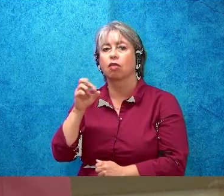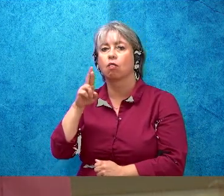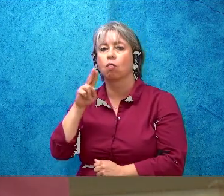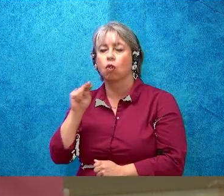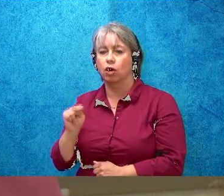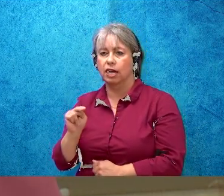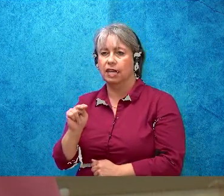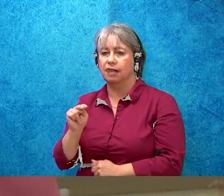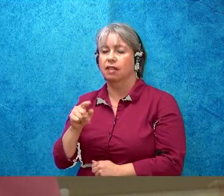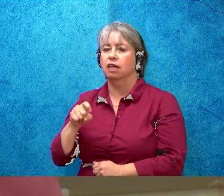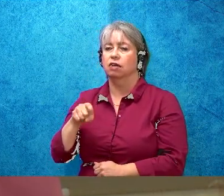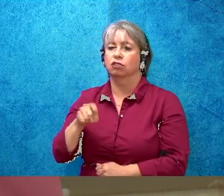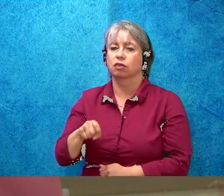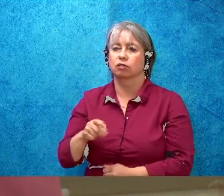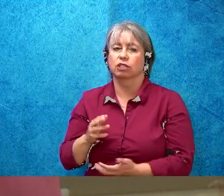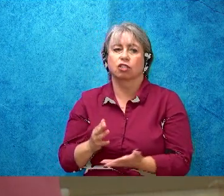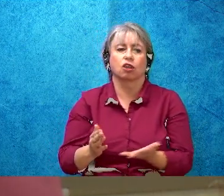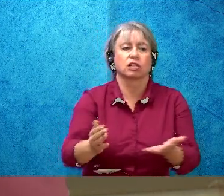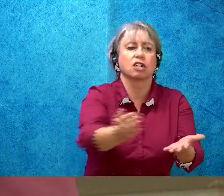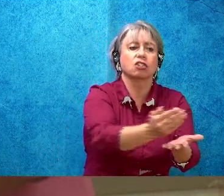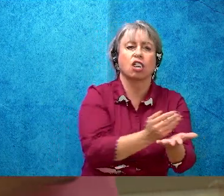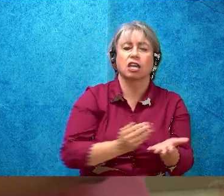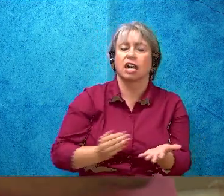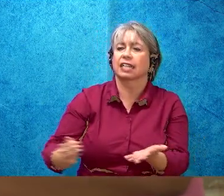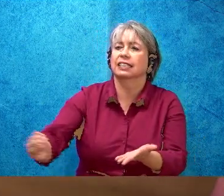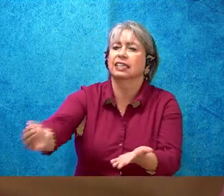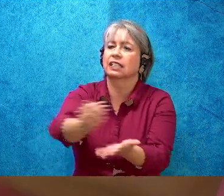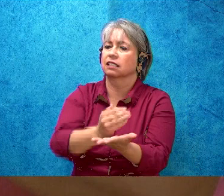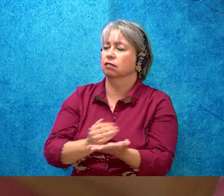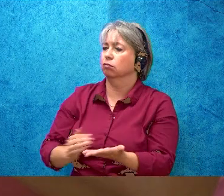collecting all of the fleece, okay?